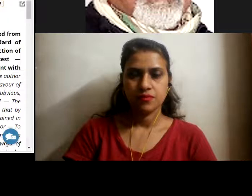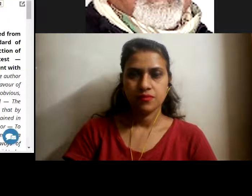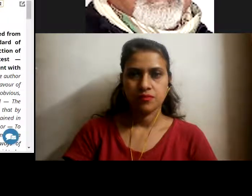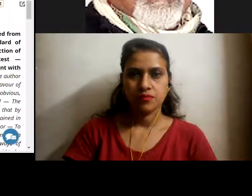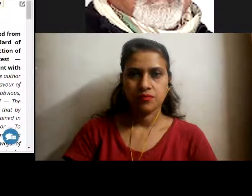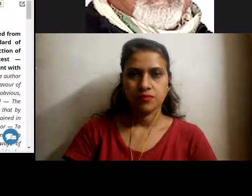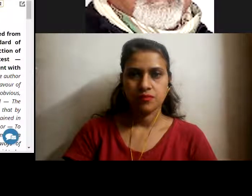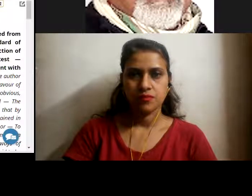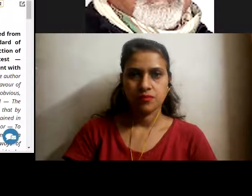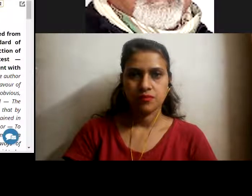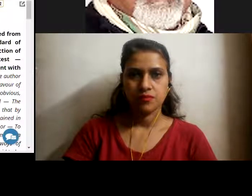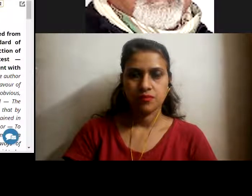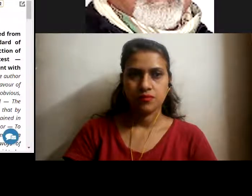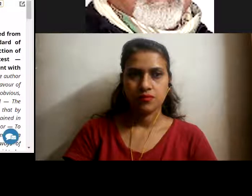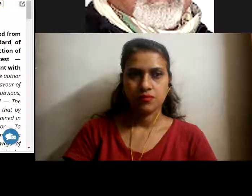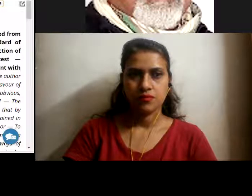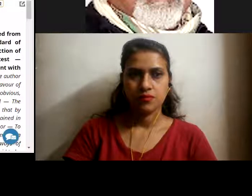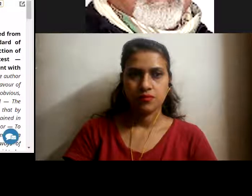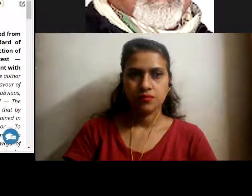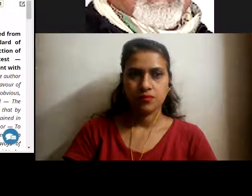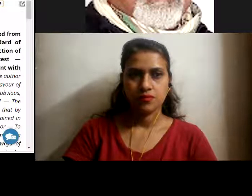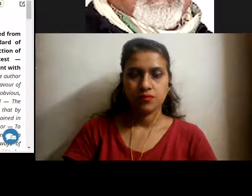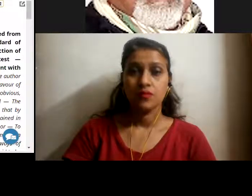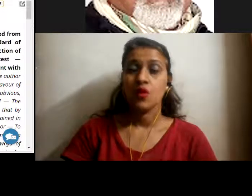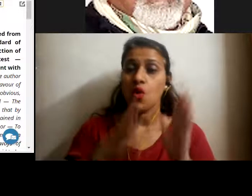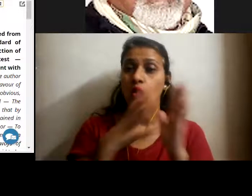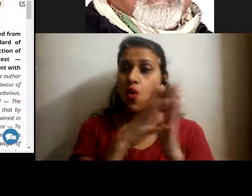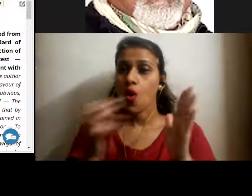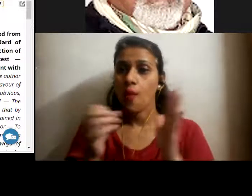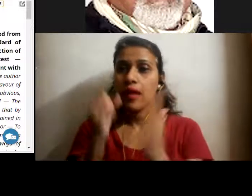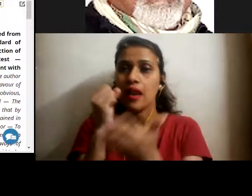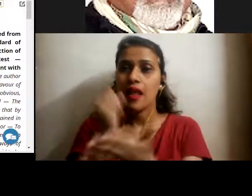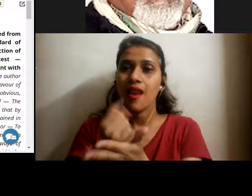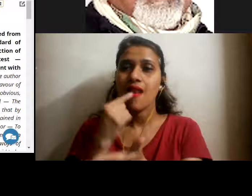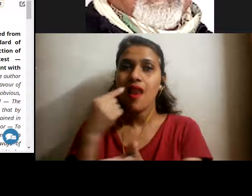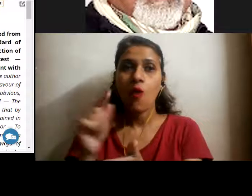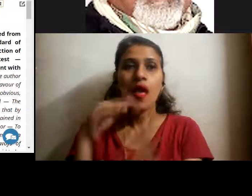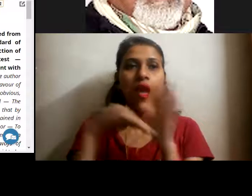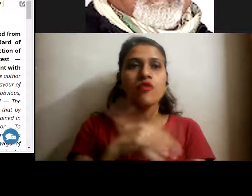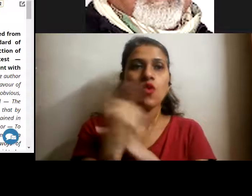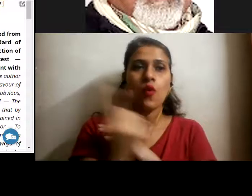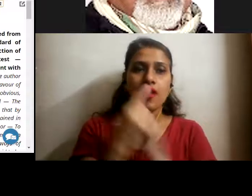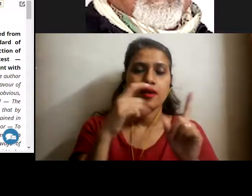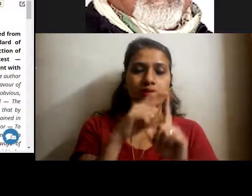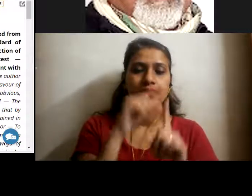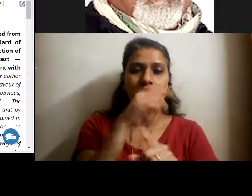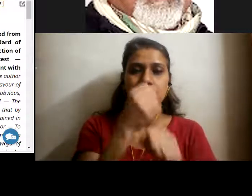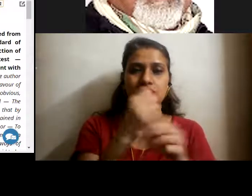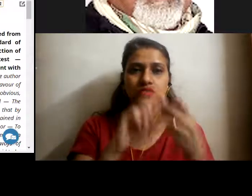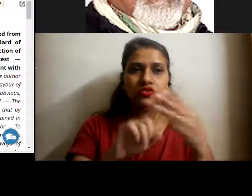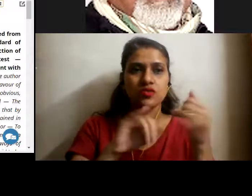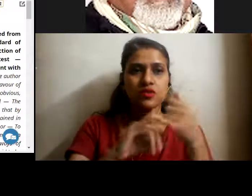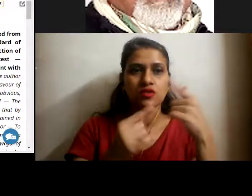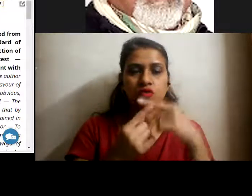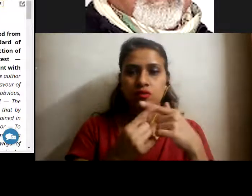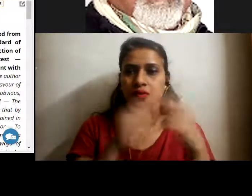Yeah. And here in copyright, there are only digest notes and you can find all the material.